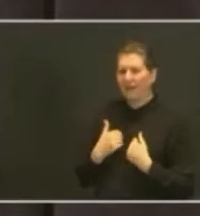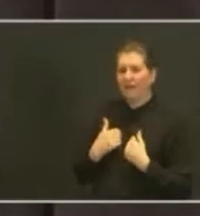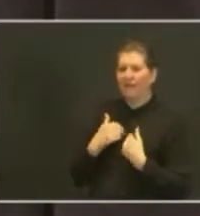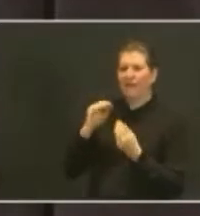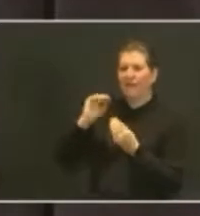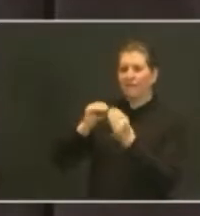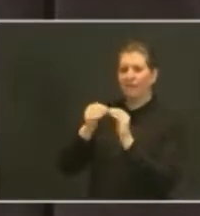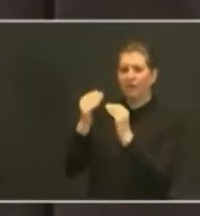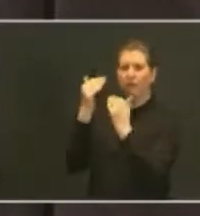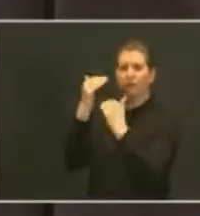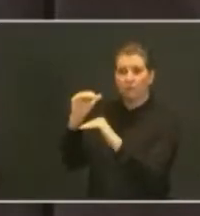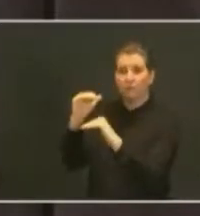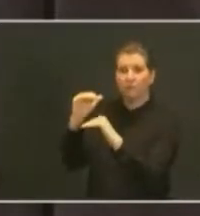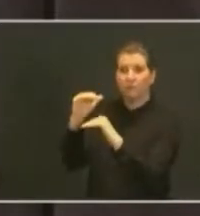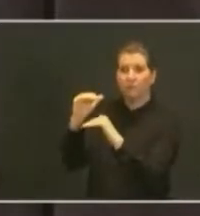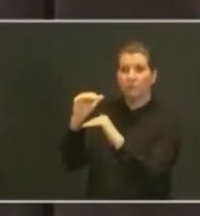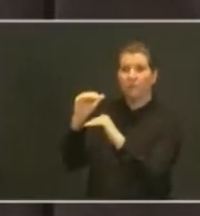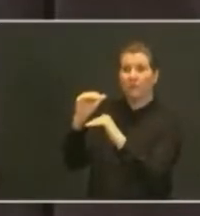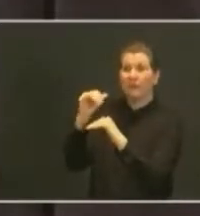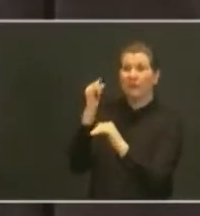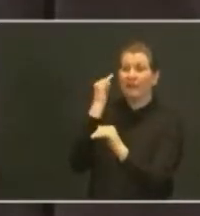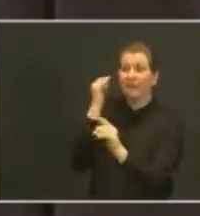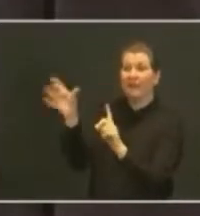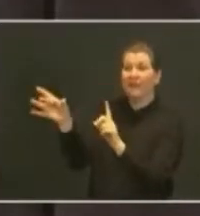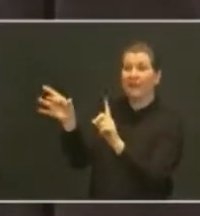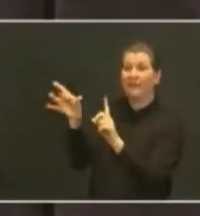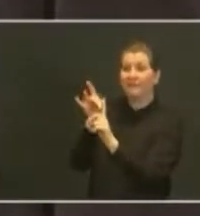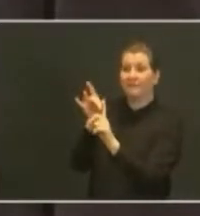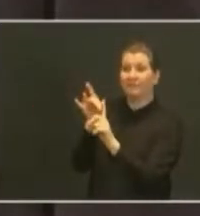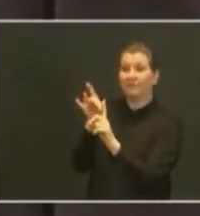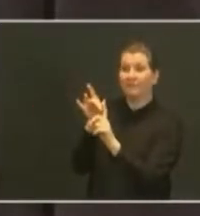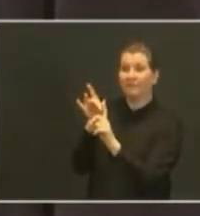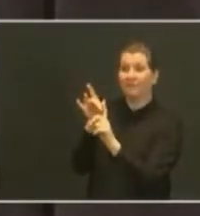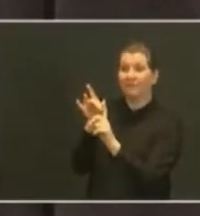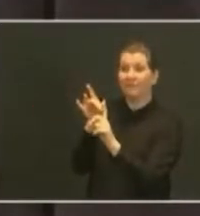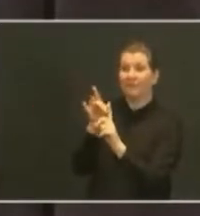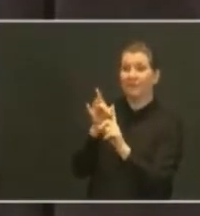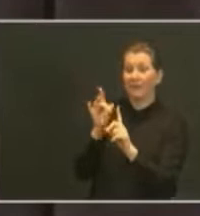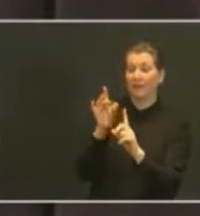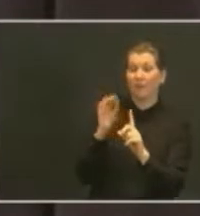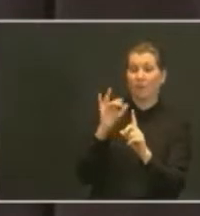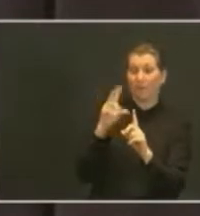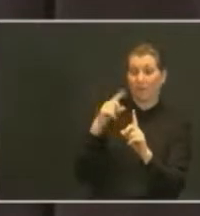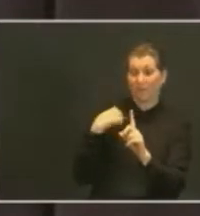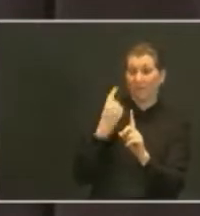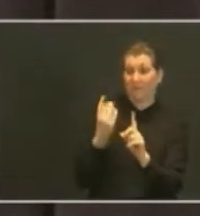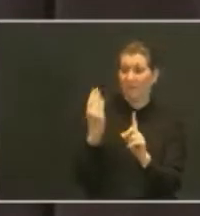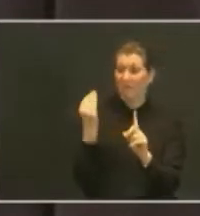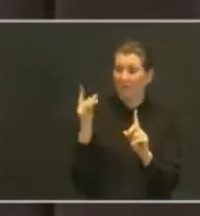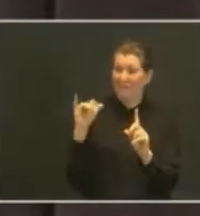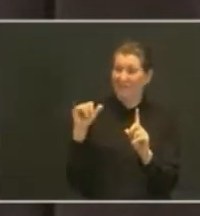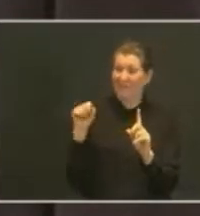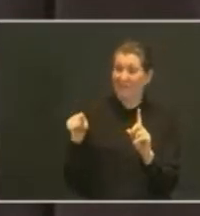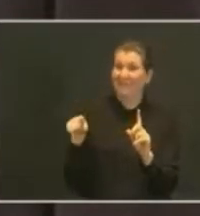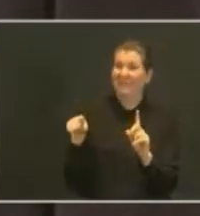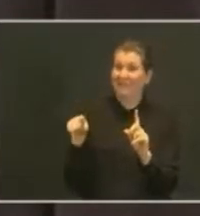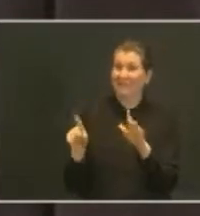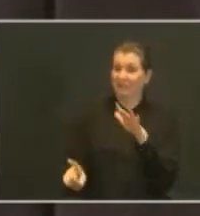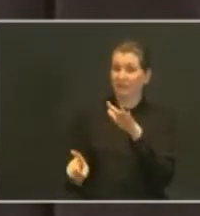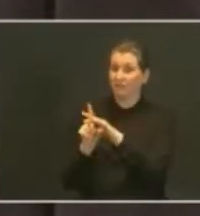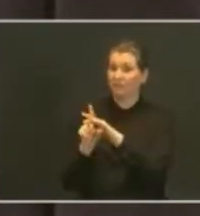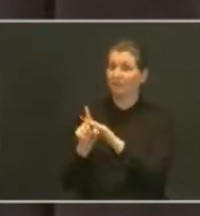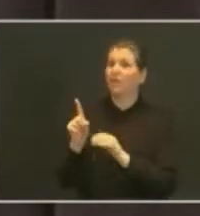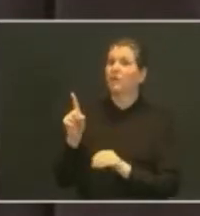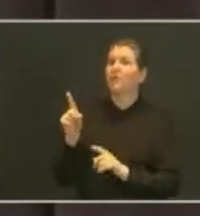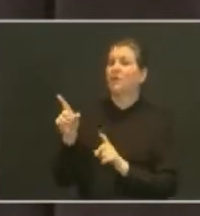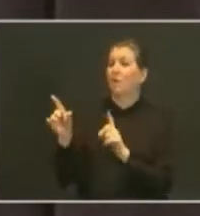days. If a facility identifies one case, the facility should adhere to the quarantine and isolation guidance currently